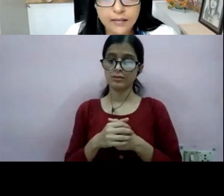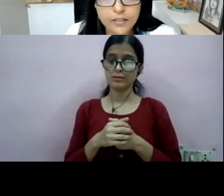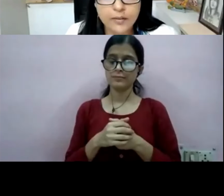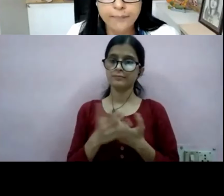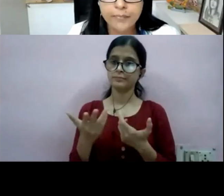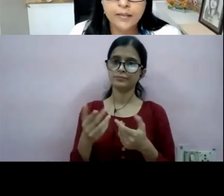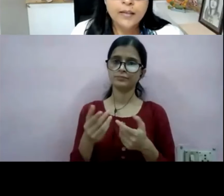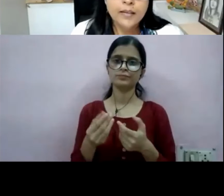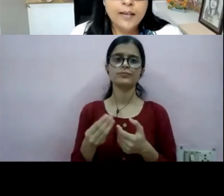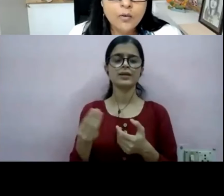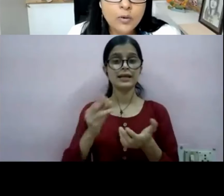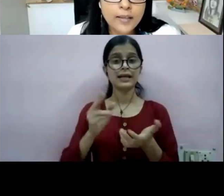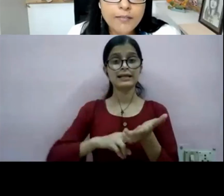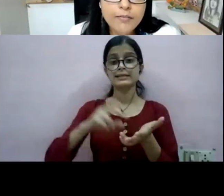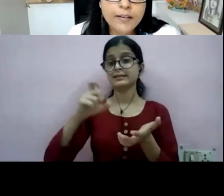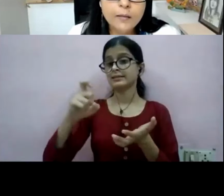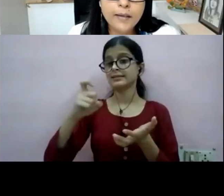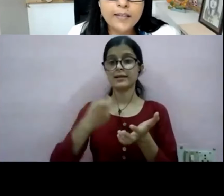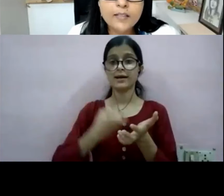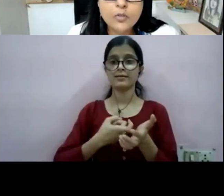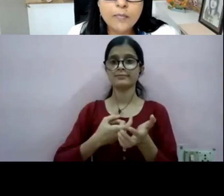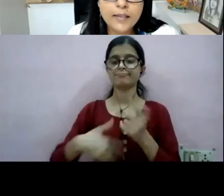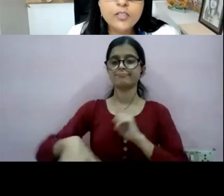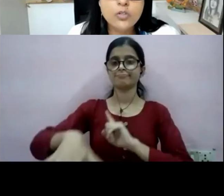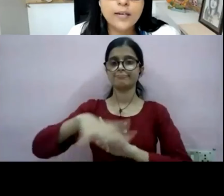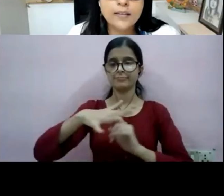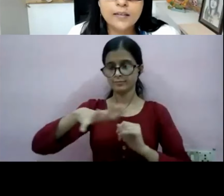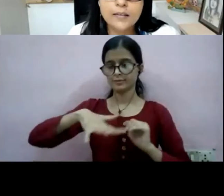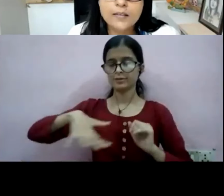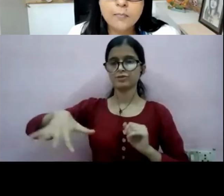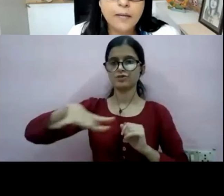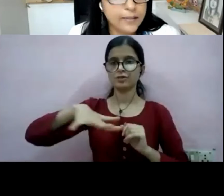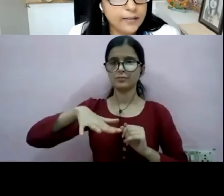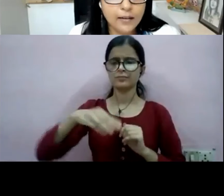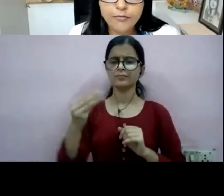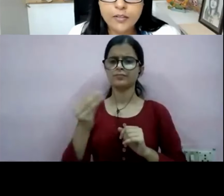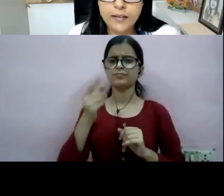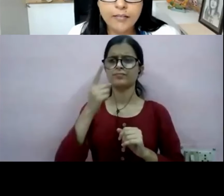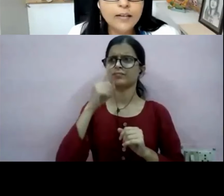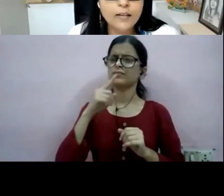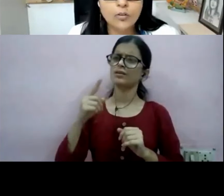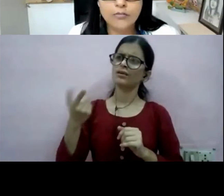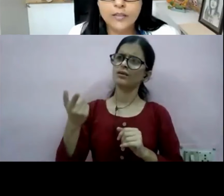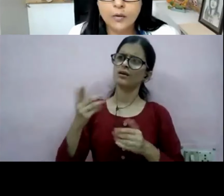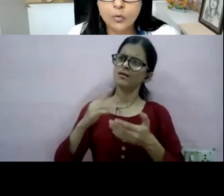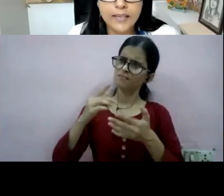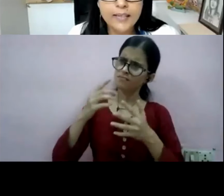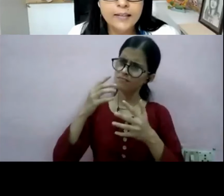NCR region. Now, even when the parents do manage to get the girls married after giving a lot of